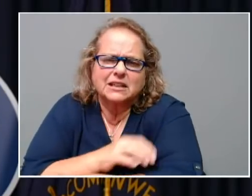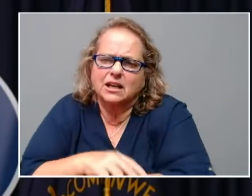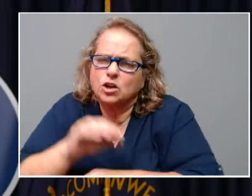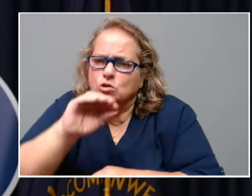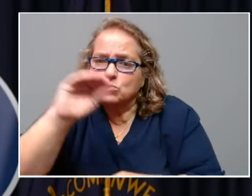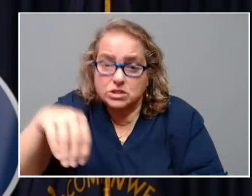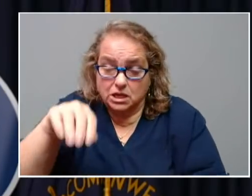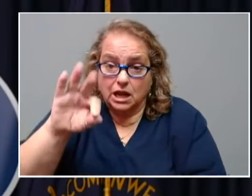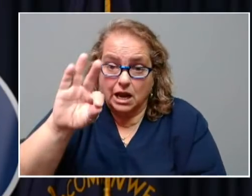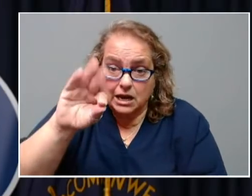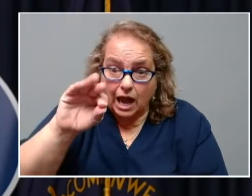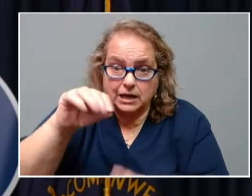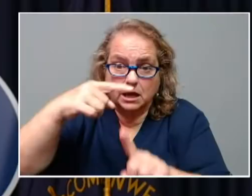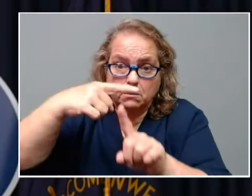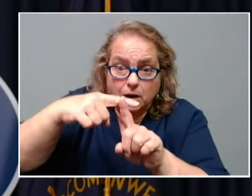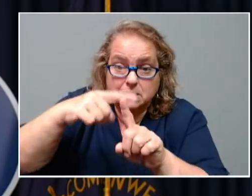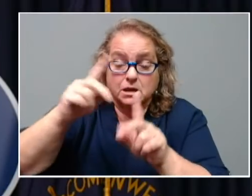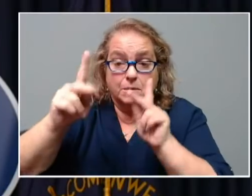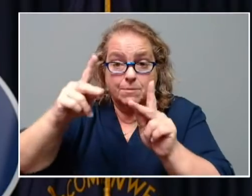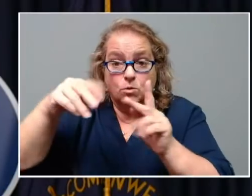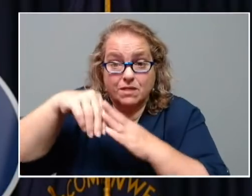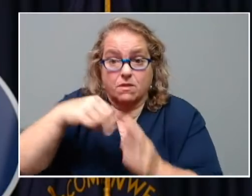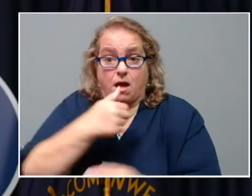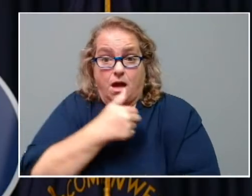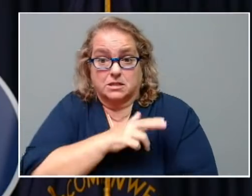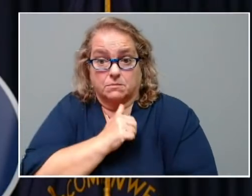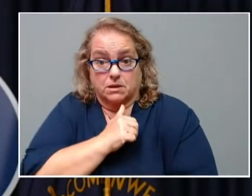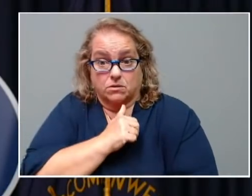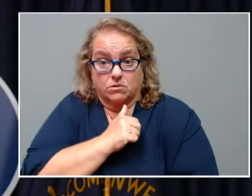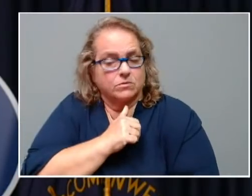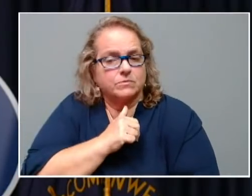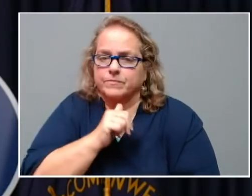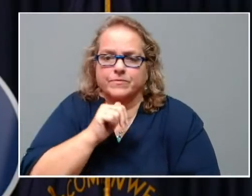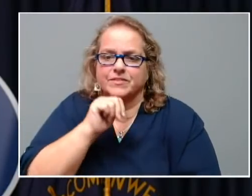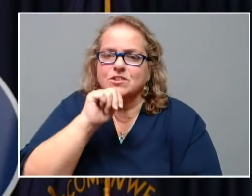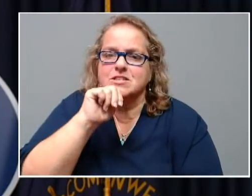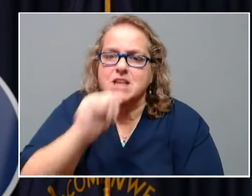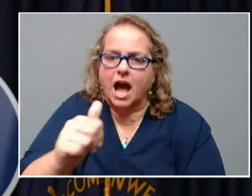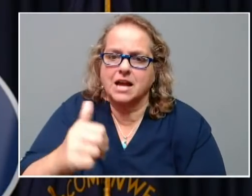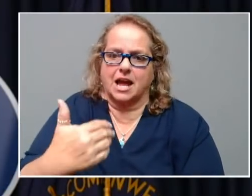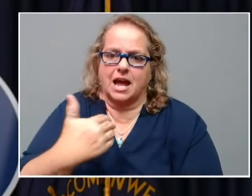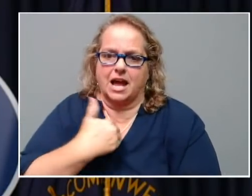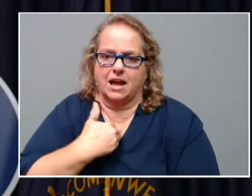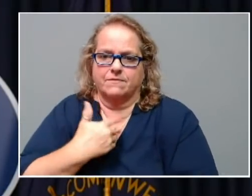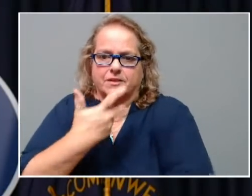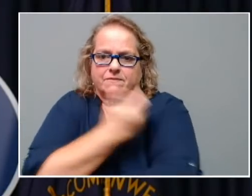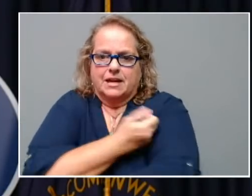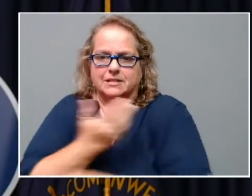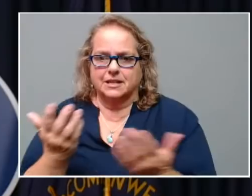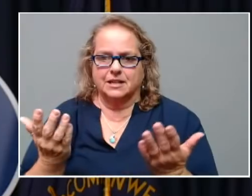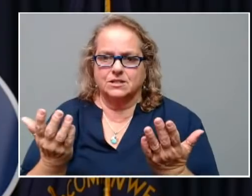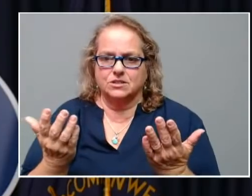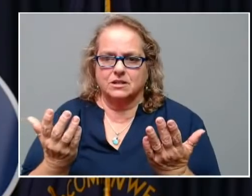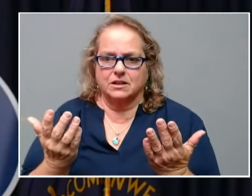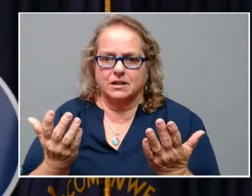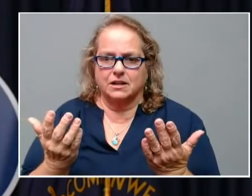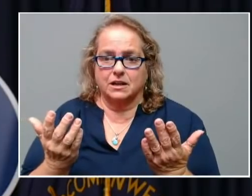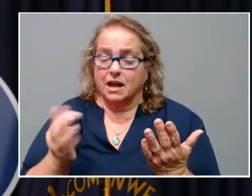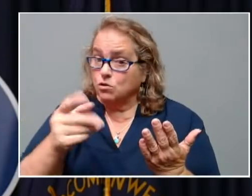90+% of folks that end up hospitalized are unvaccinated. So how do we not overrun our hospitals? We